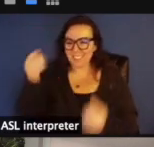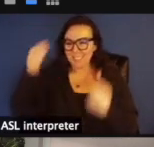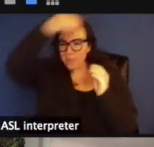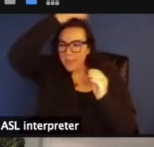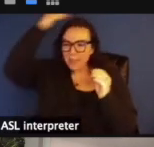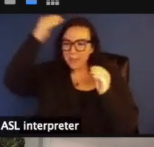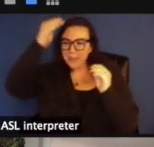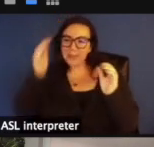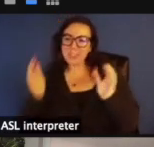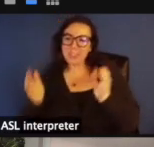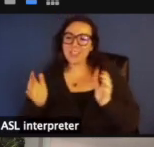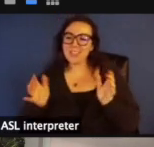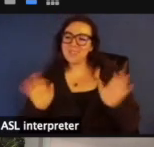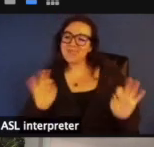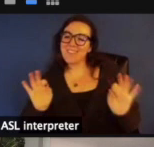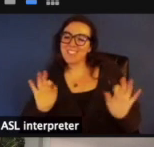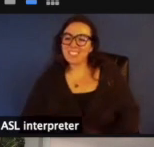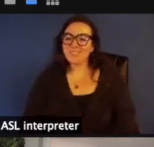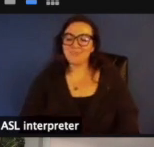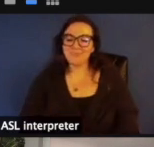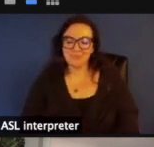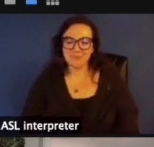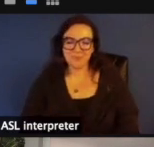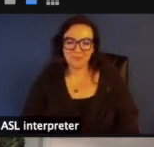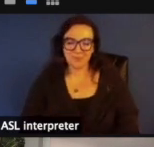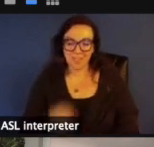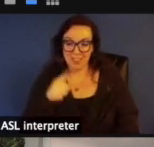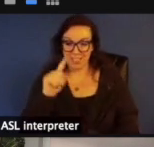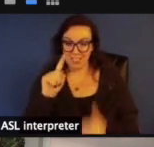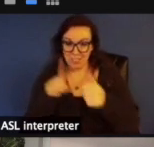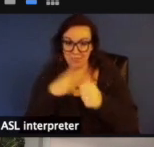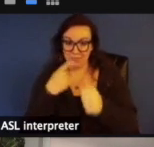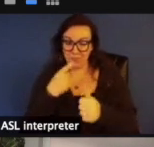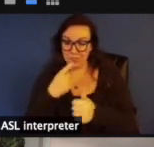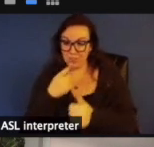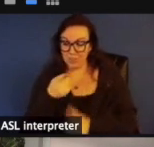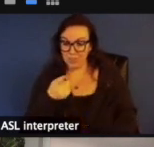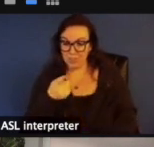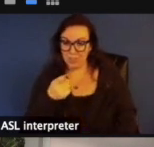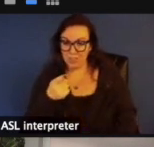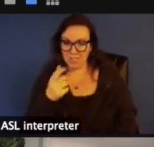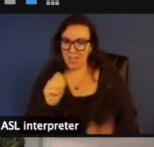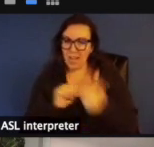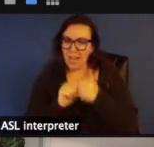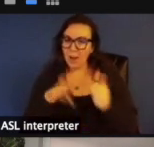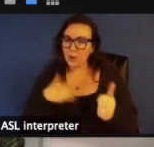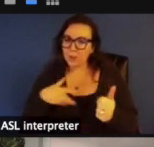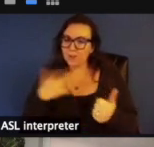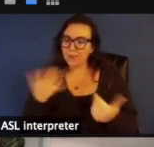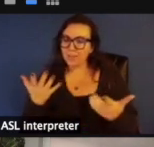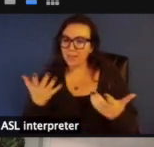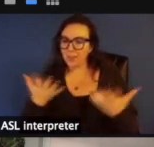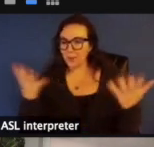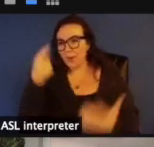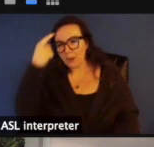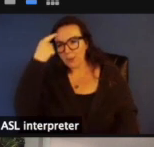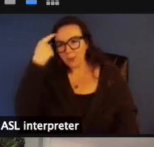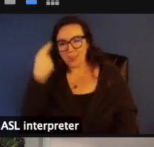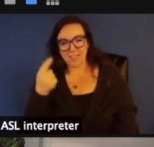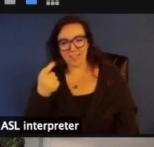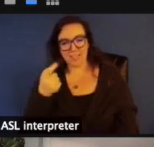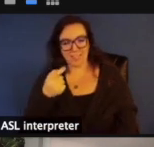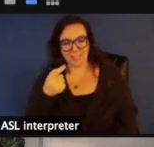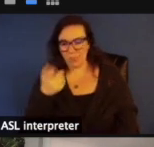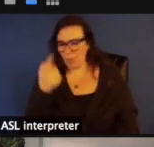fabric. Okay, so this is the first piece. So how does this feel to you? What do you think this is made